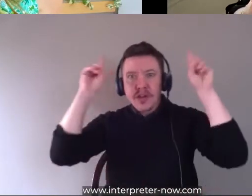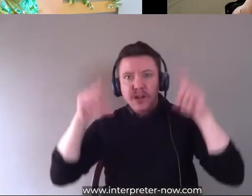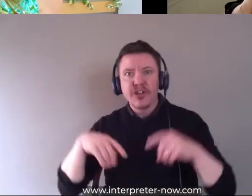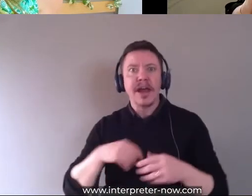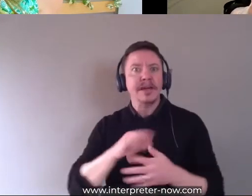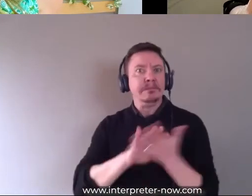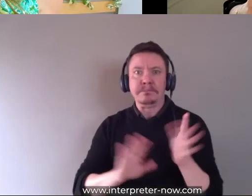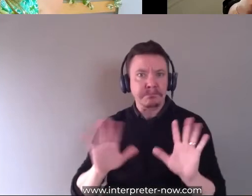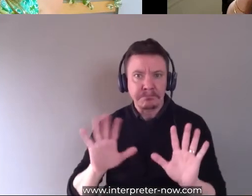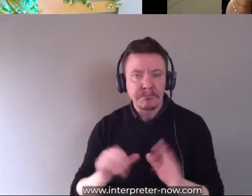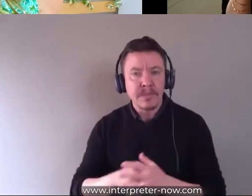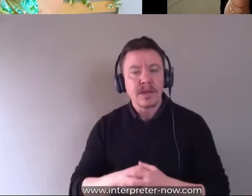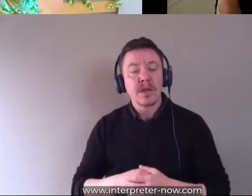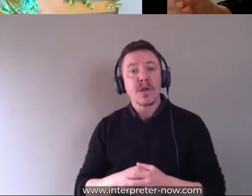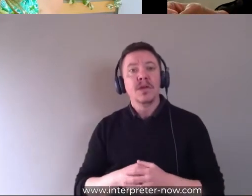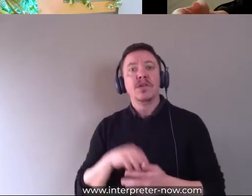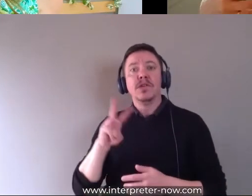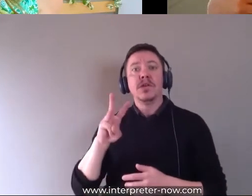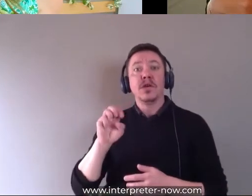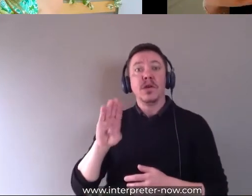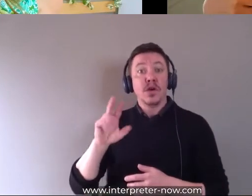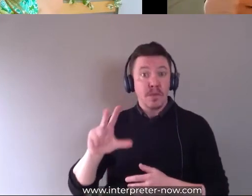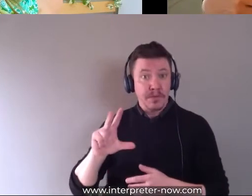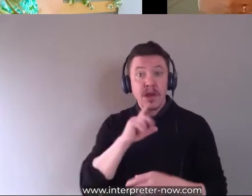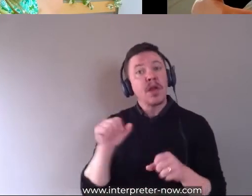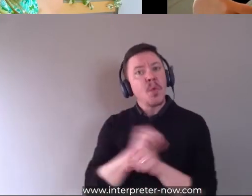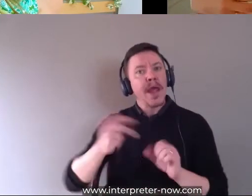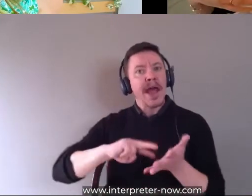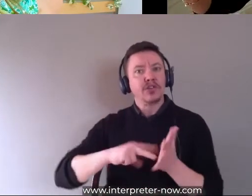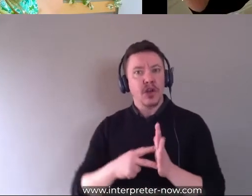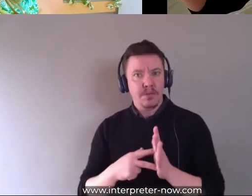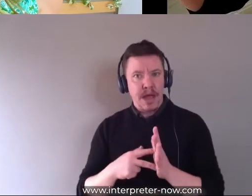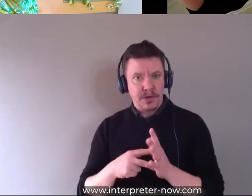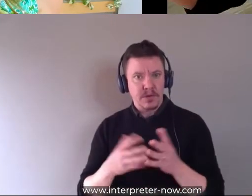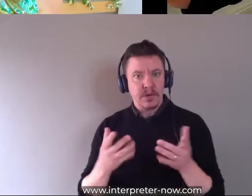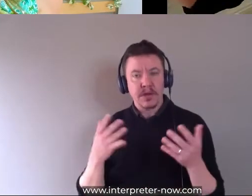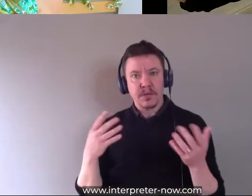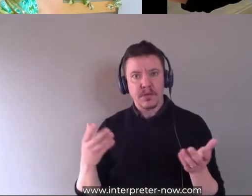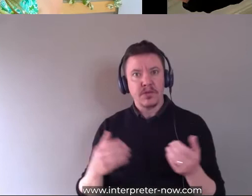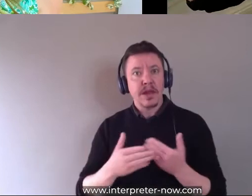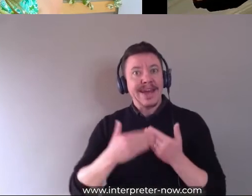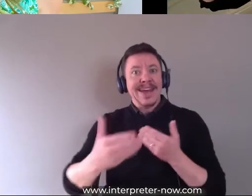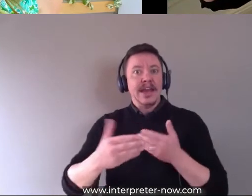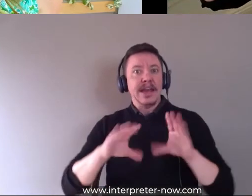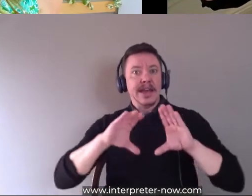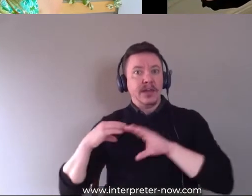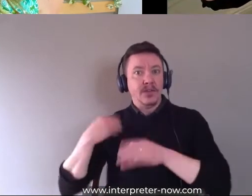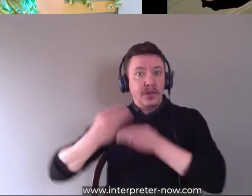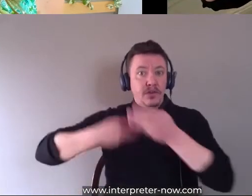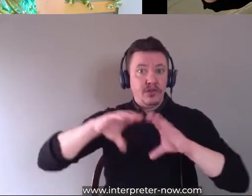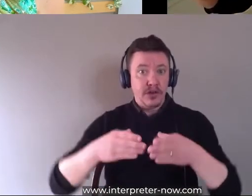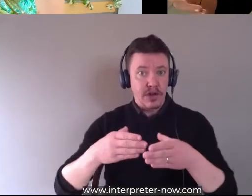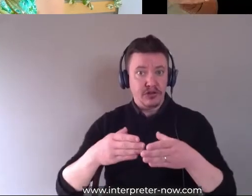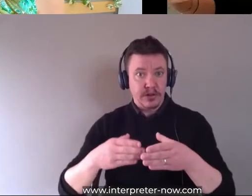It's when we say Web3, we're actually talking about the next generation